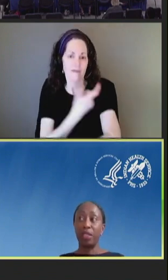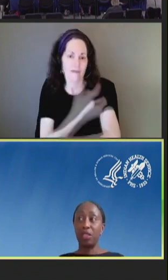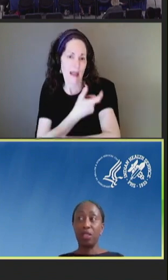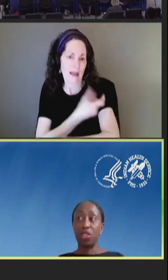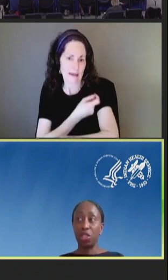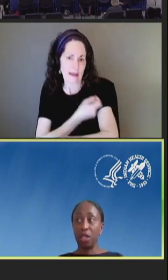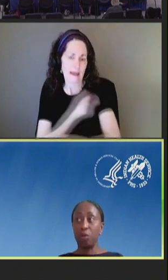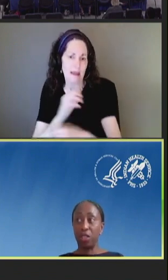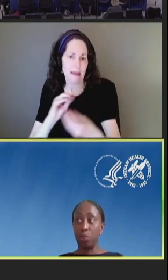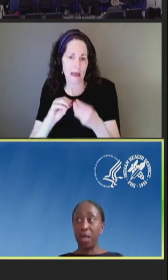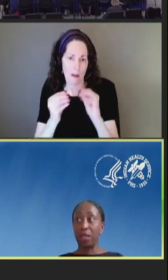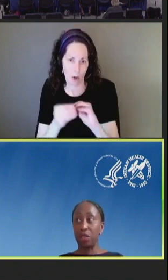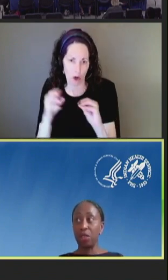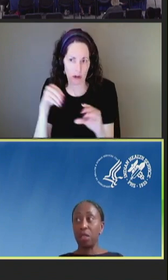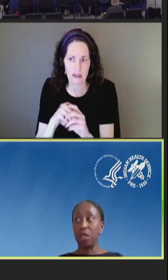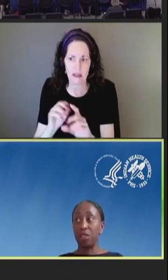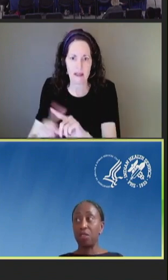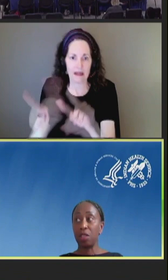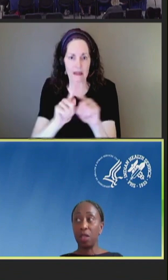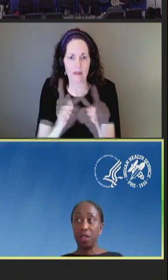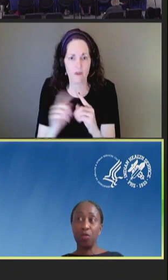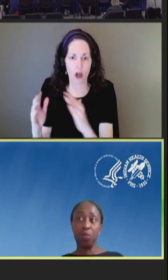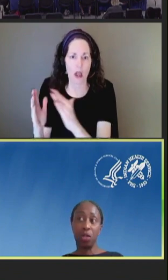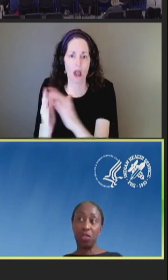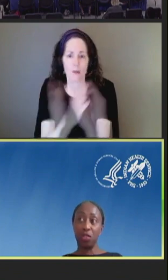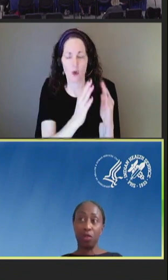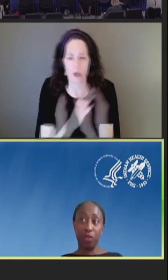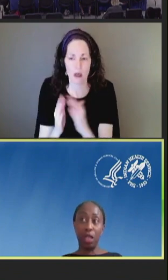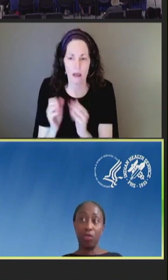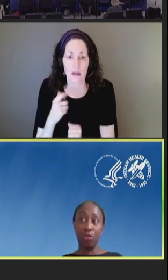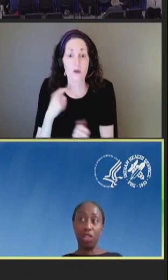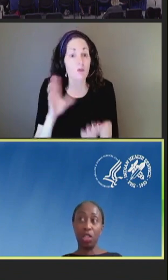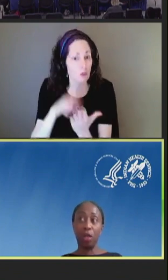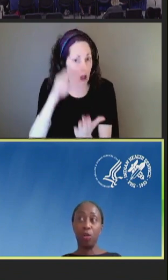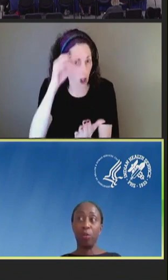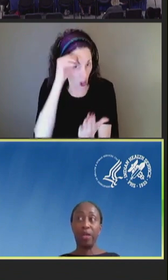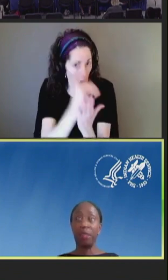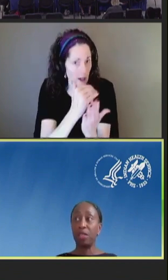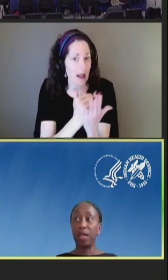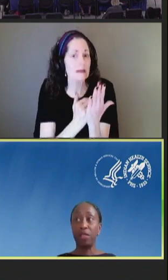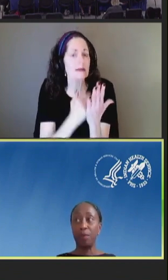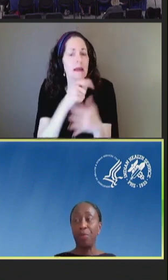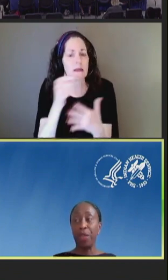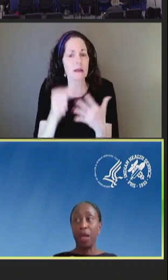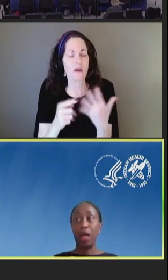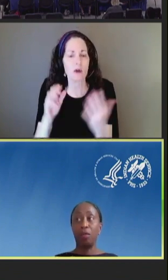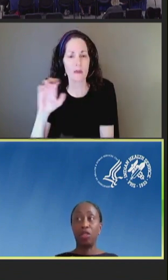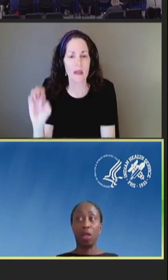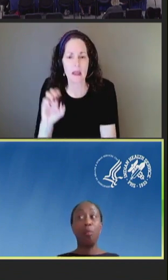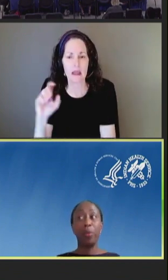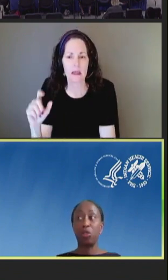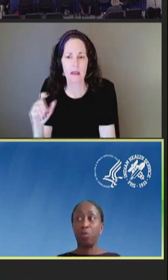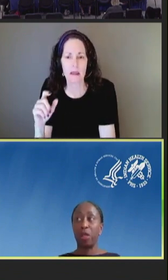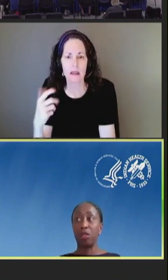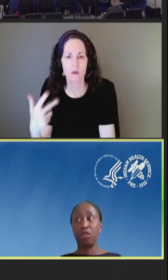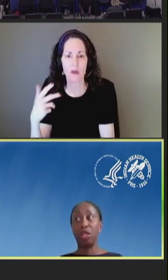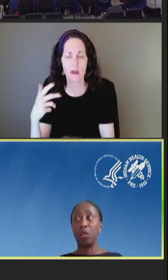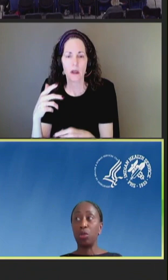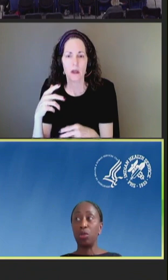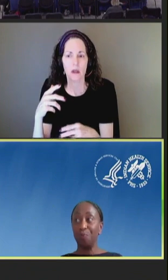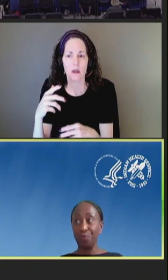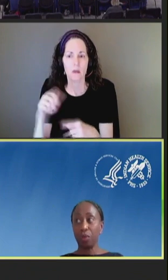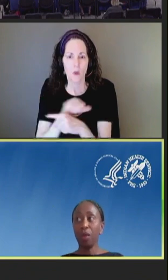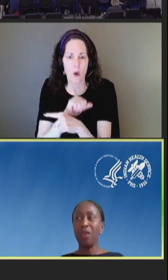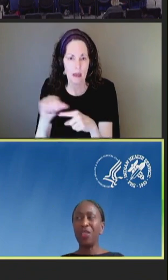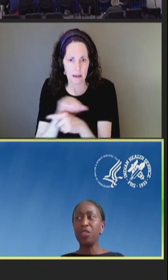have collected and shared best practices and lessons learned from dozens of the E3 champion pilot sites, and some best practices